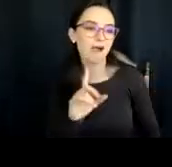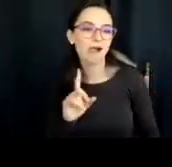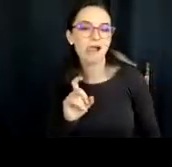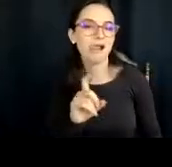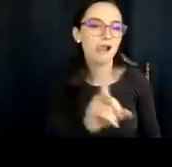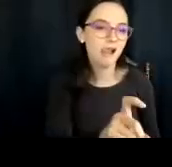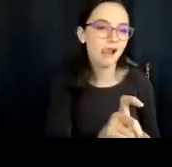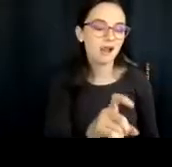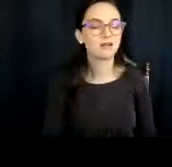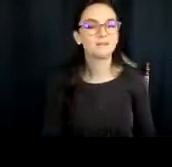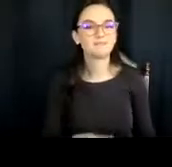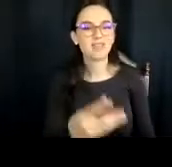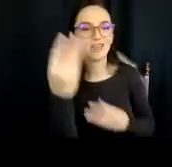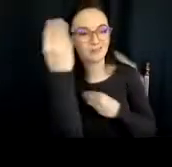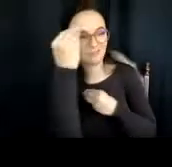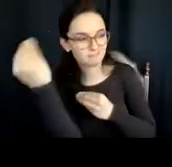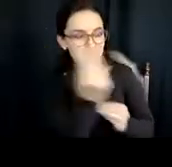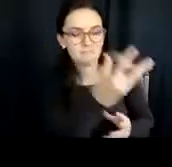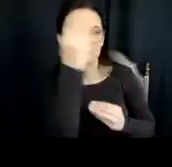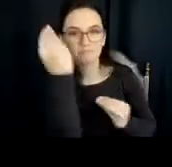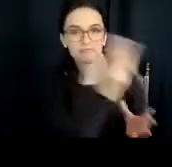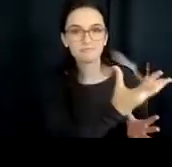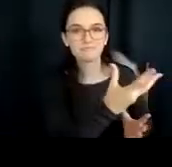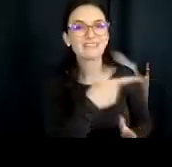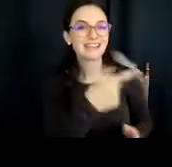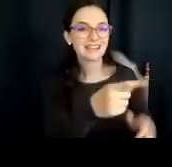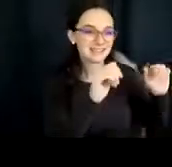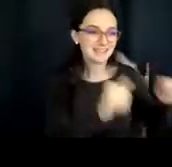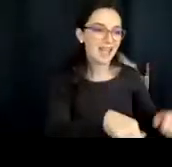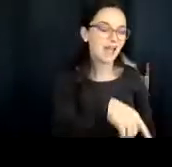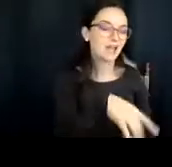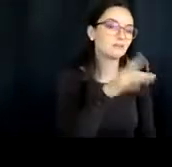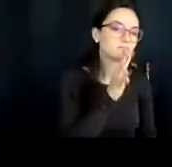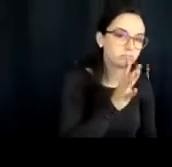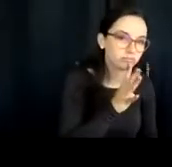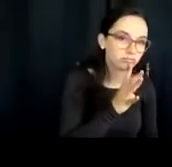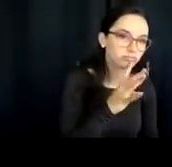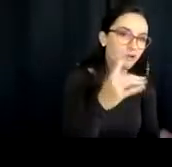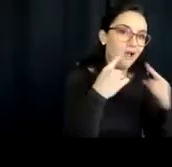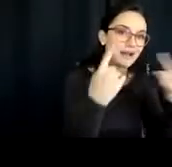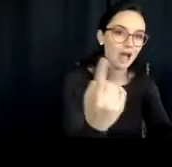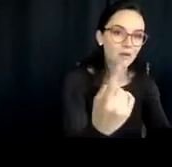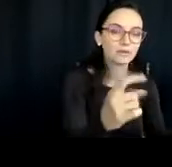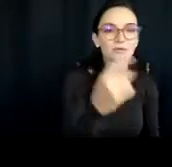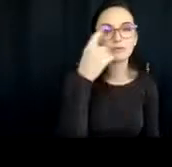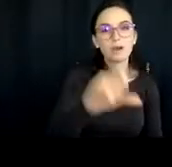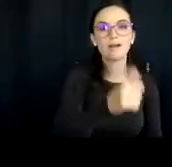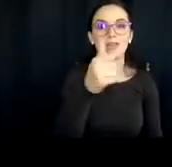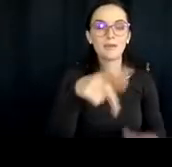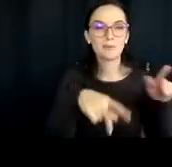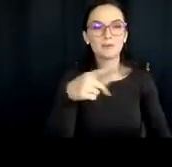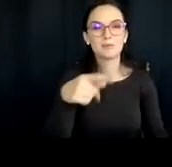the information that he's able to then announce over the. Over the PA. PA. So this